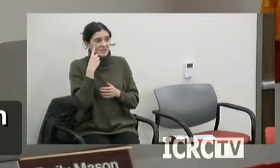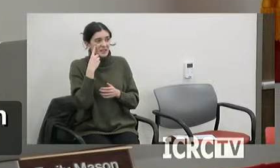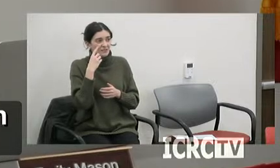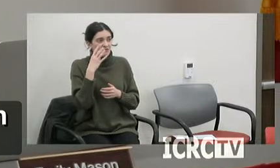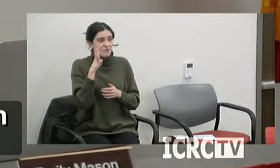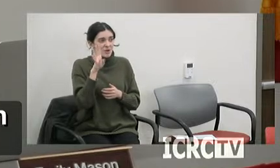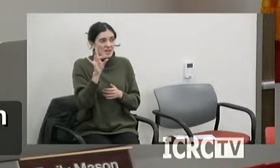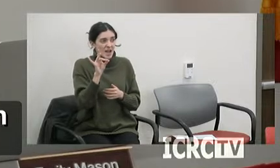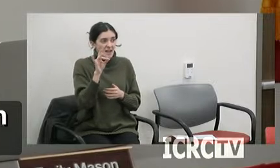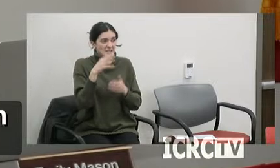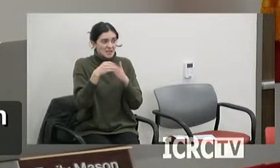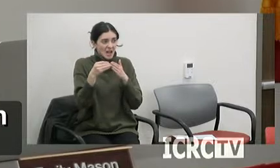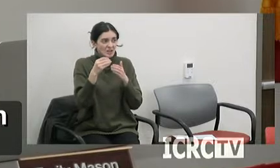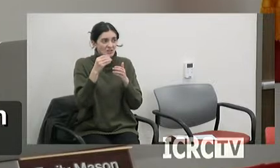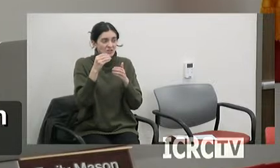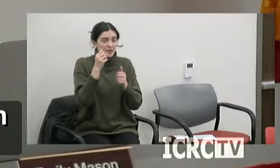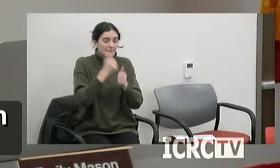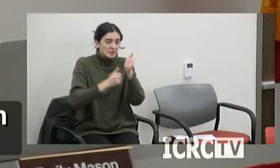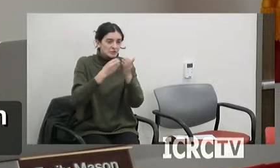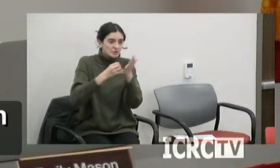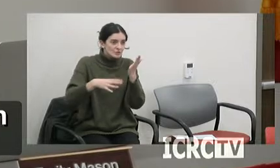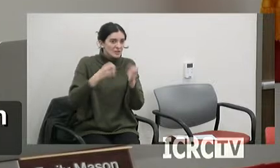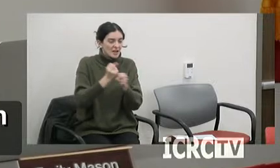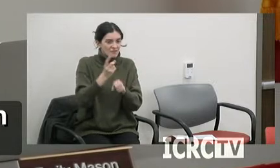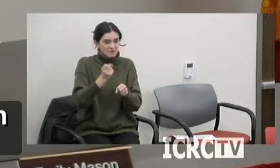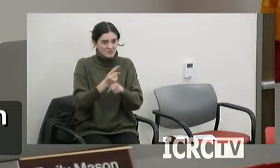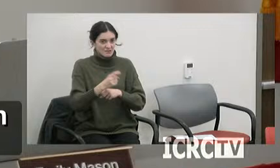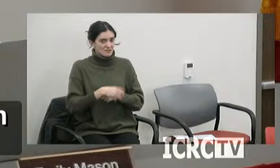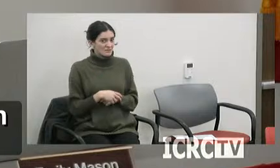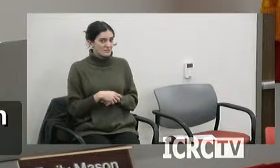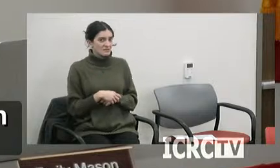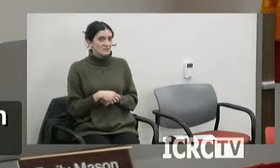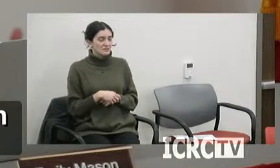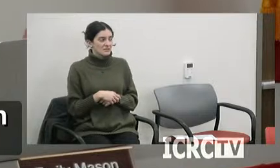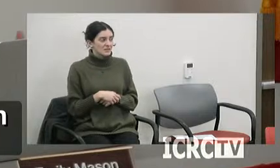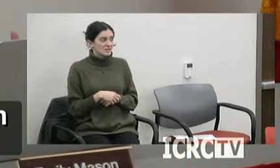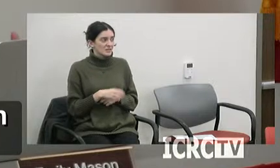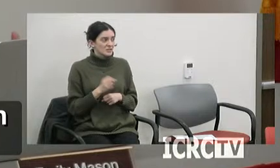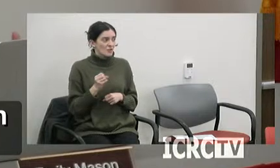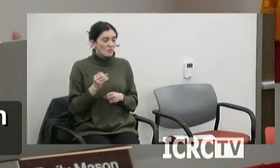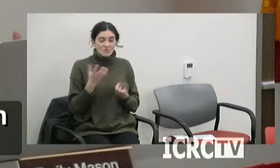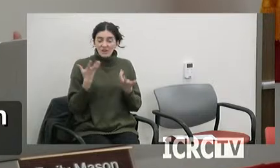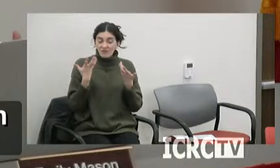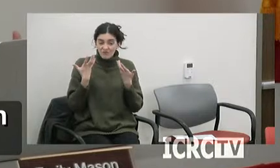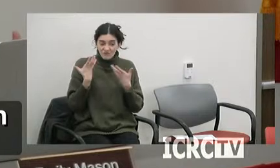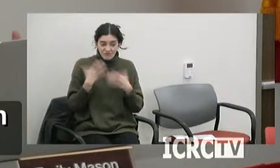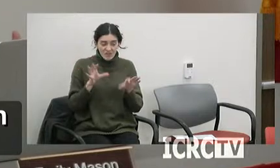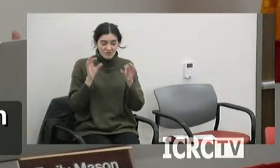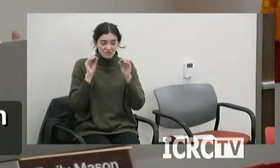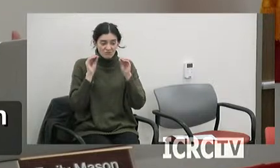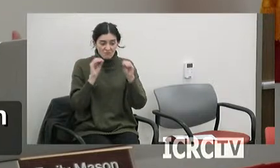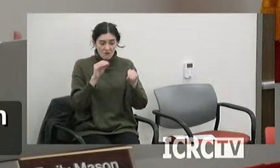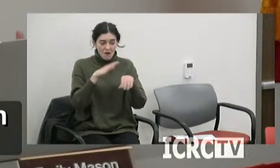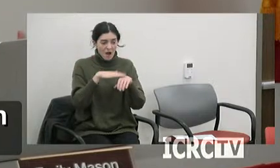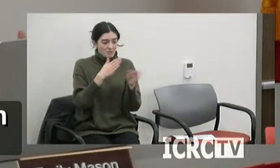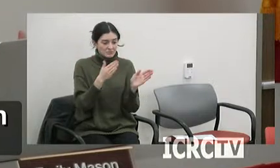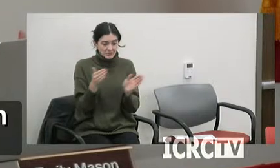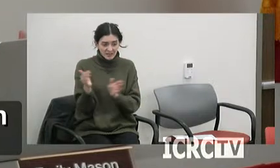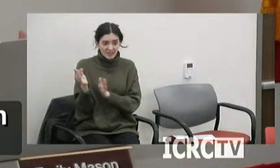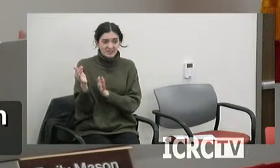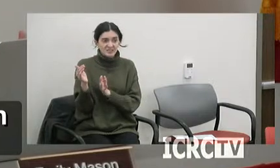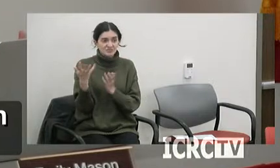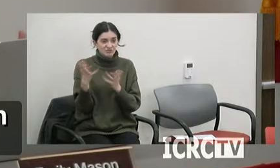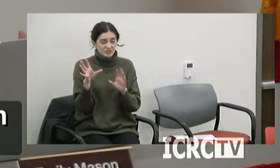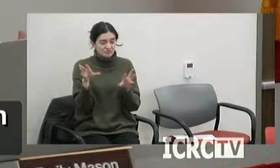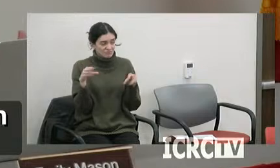year. And we said that this was in the budgeted forecast, and these